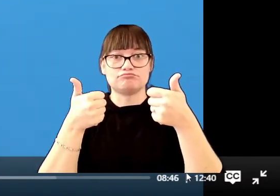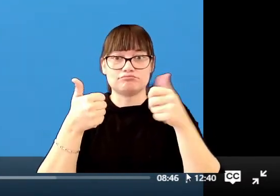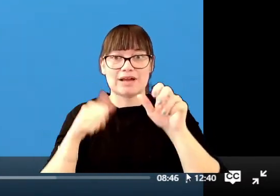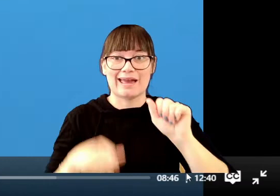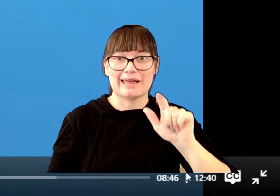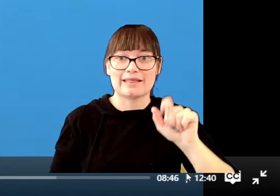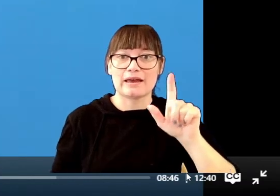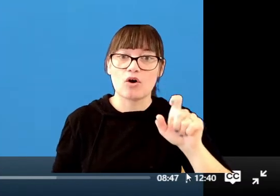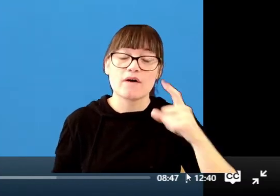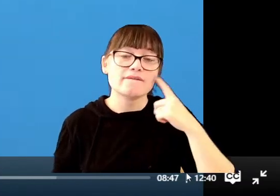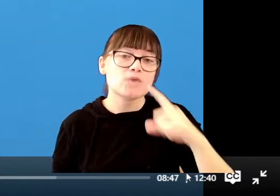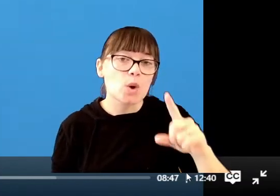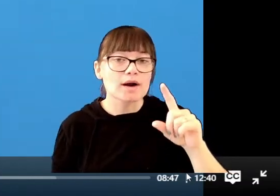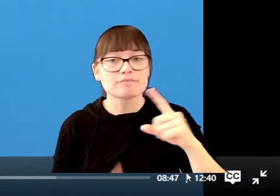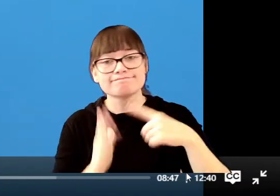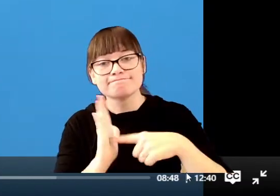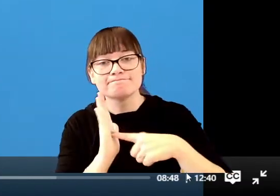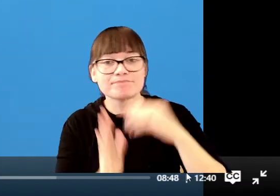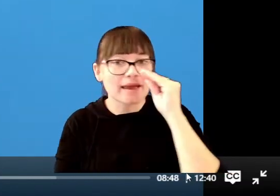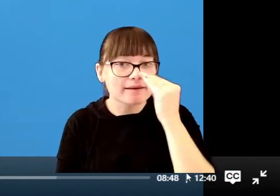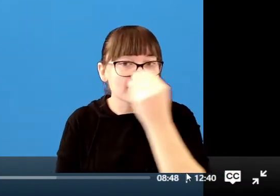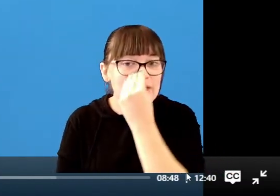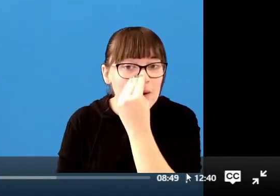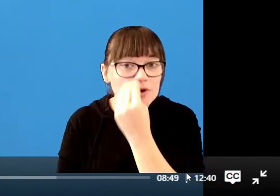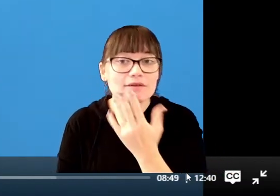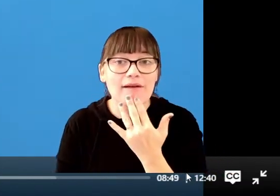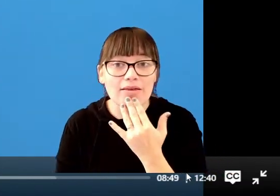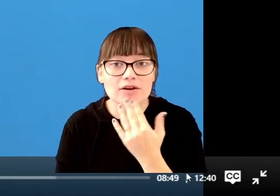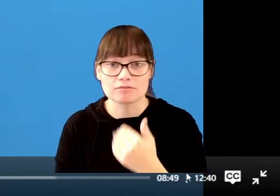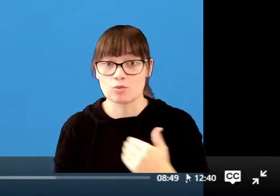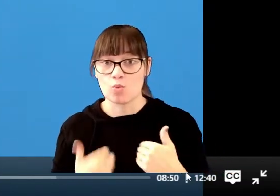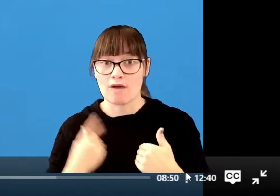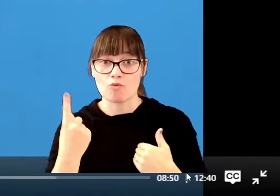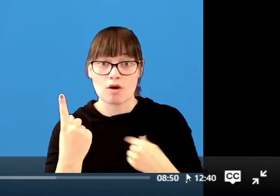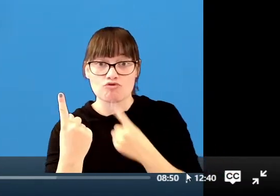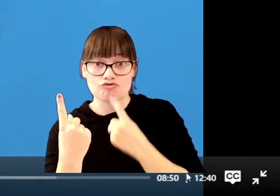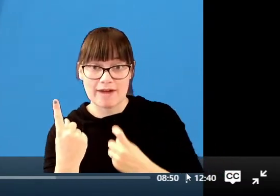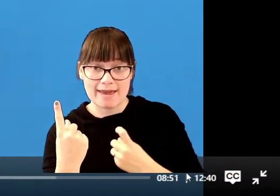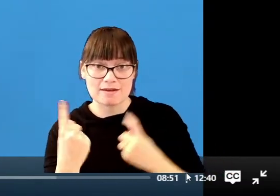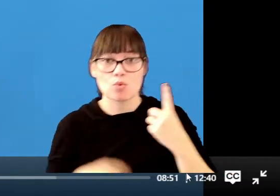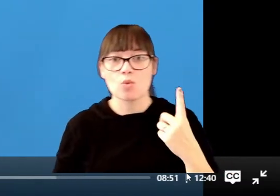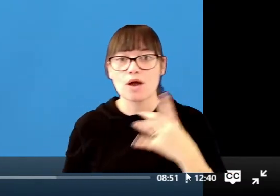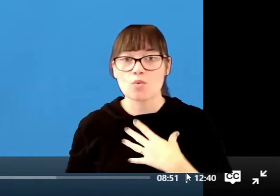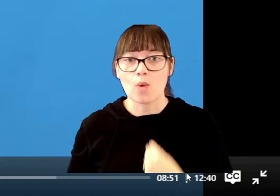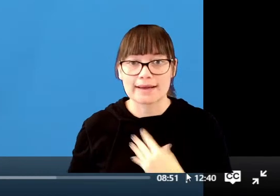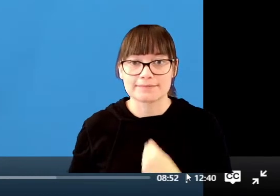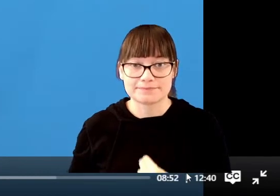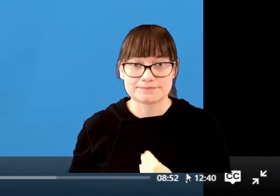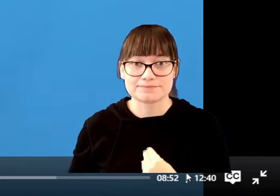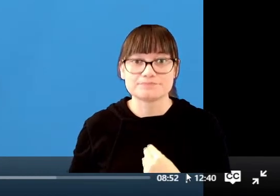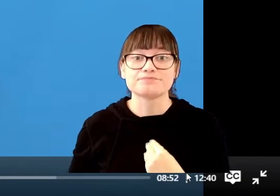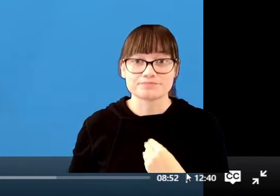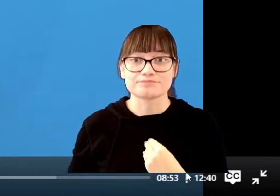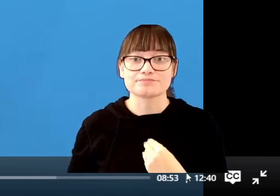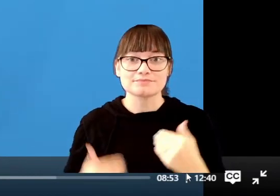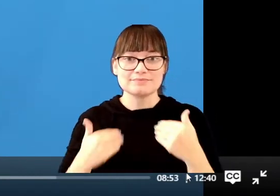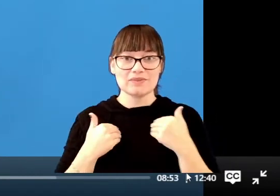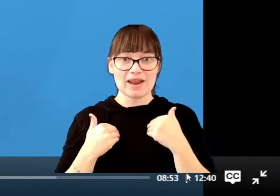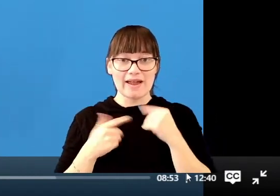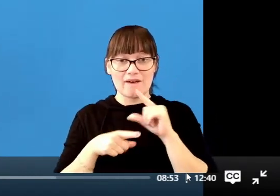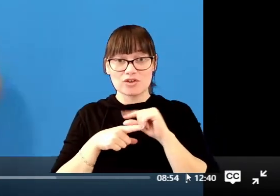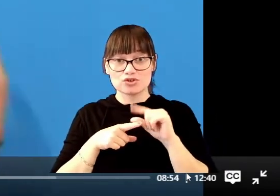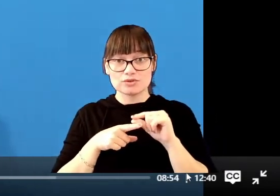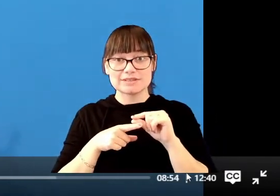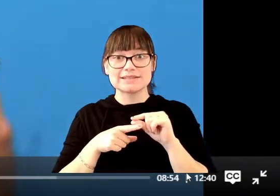flower color. We're going to have a dominant allele, which is red, and another dominant allele, which is white. And they produce a seed which has